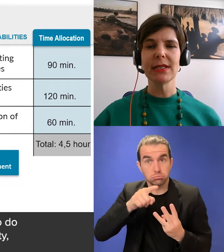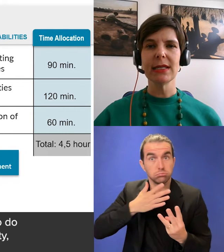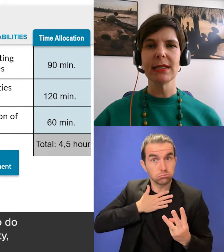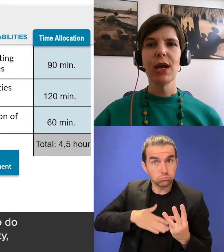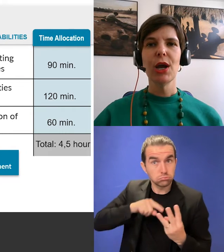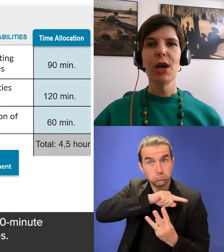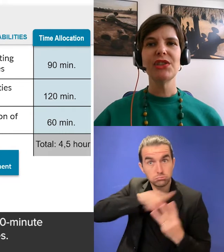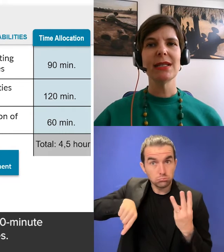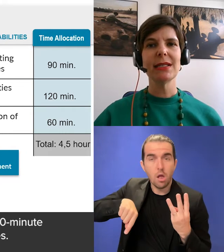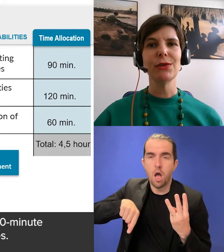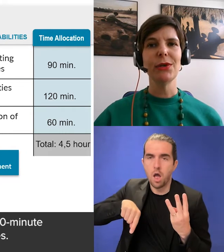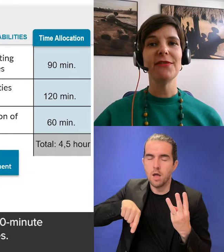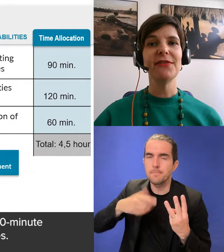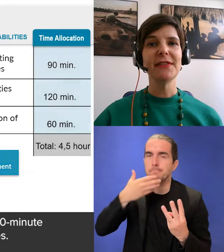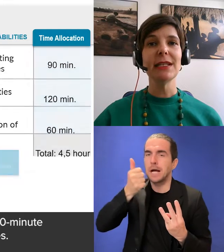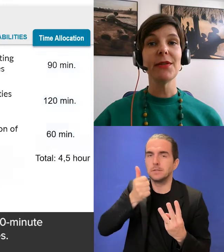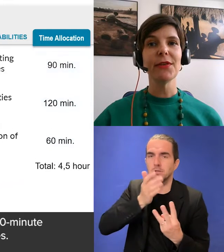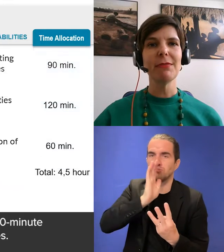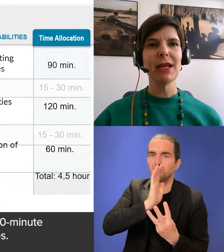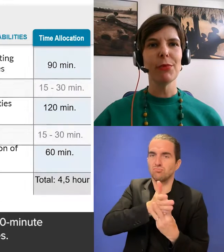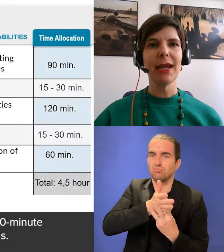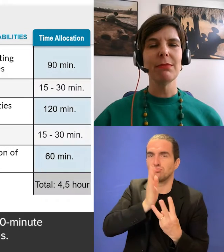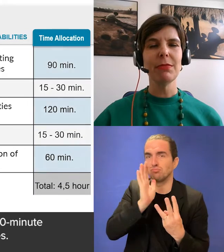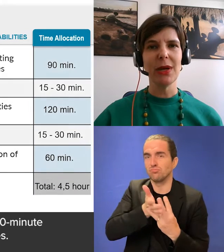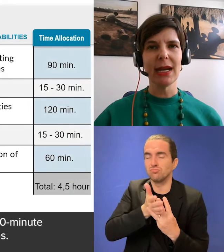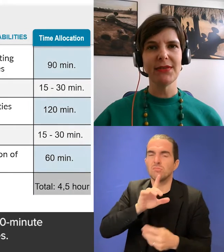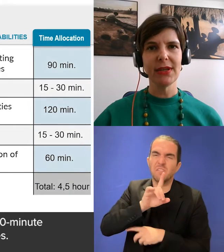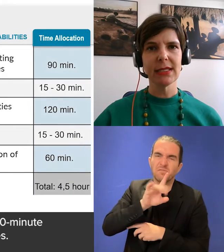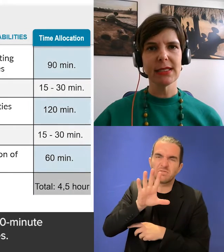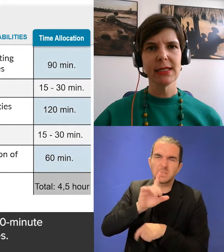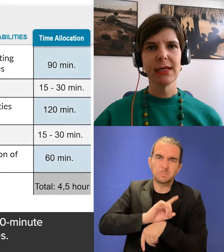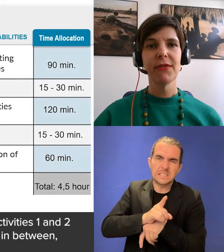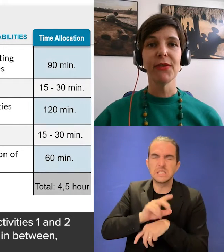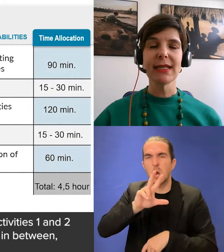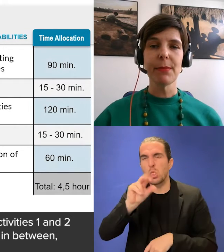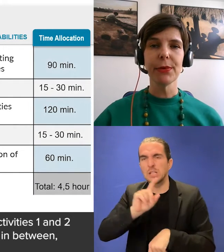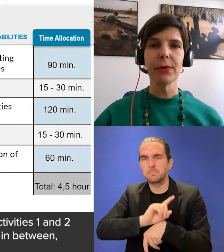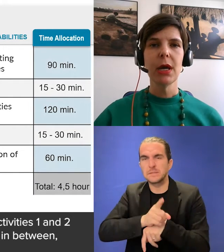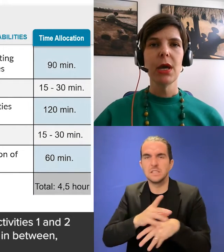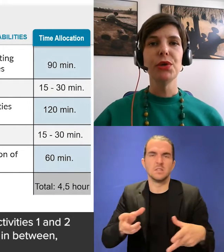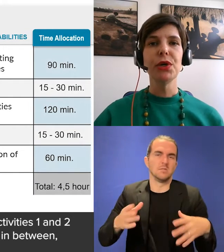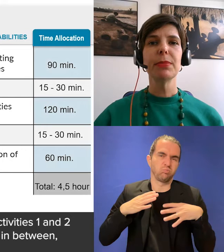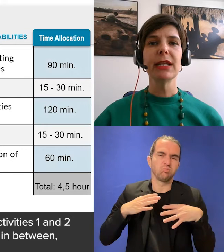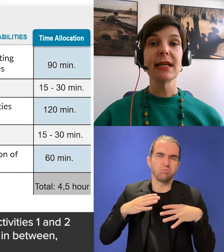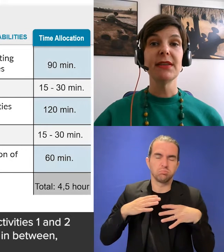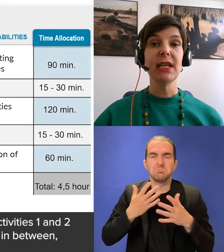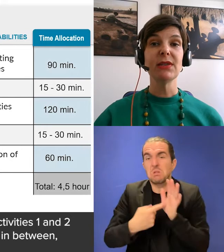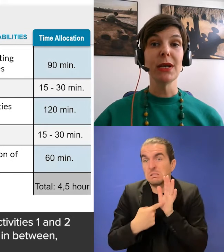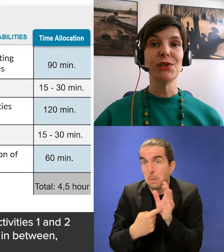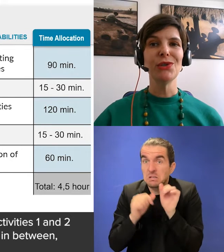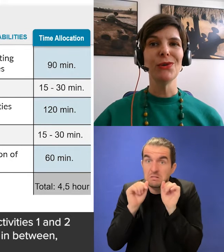its entirety, we suggest including a 15 to 30-minute break in between activities. For example, you could